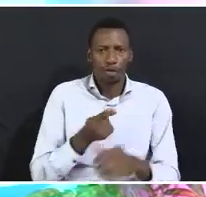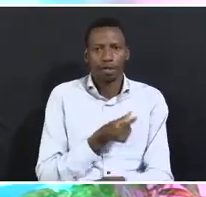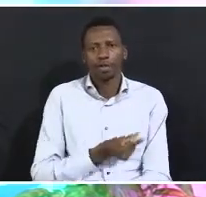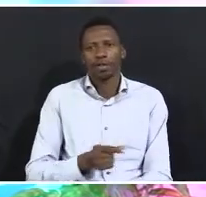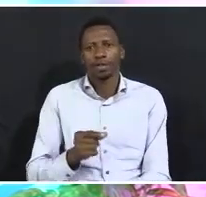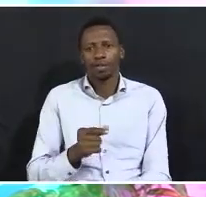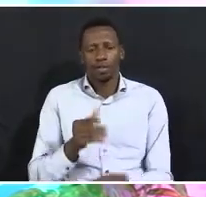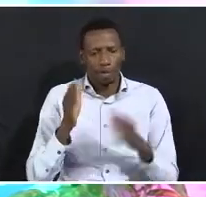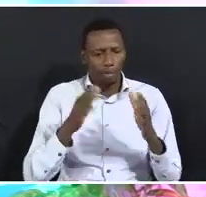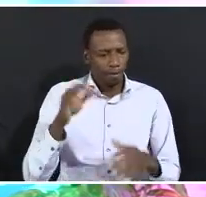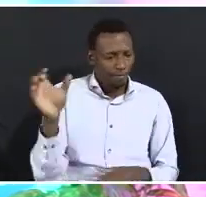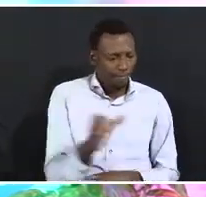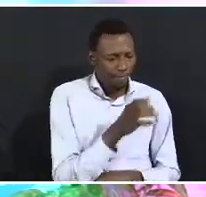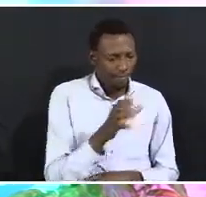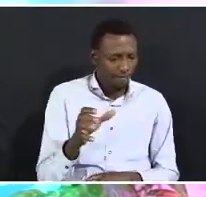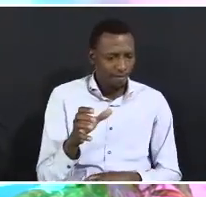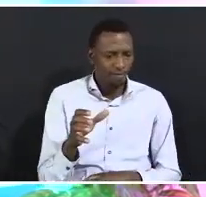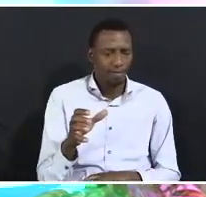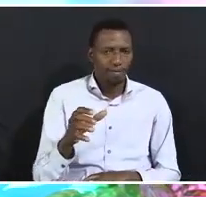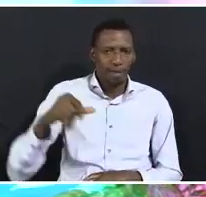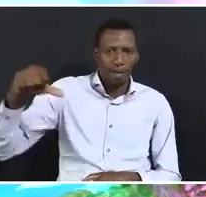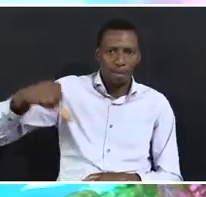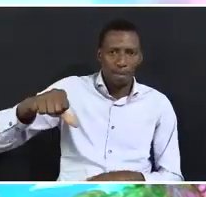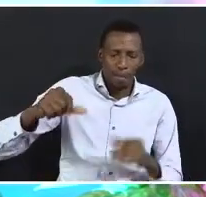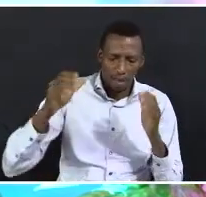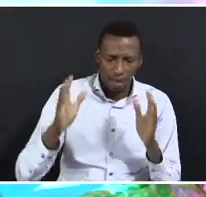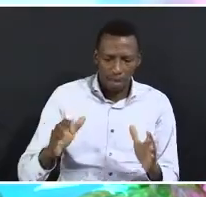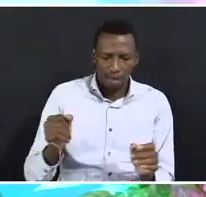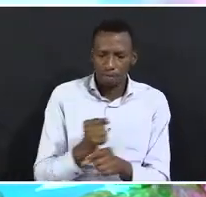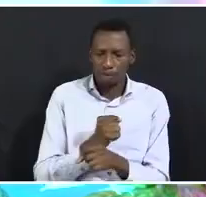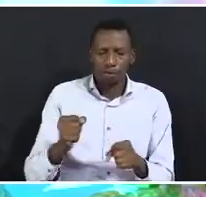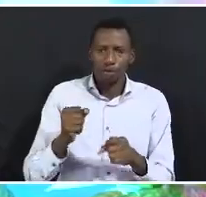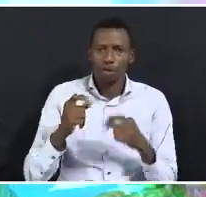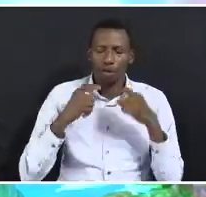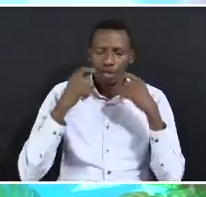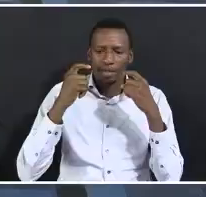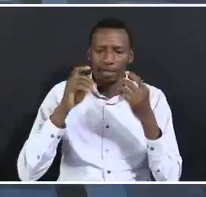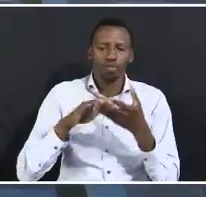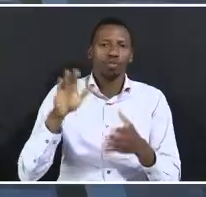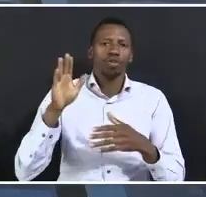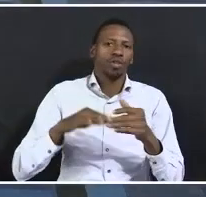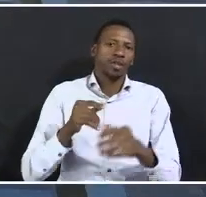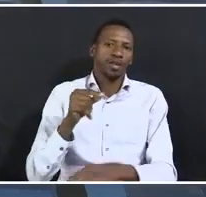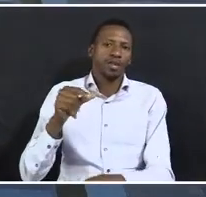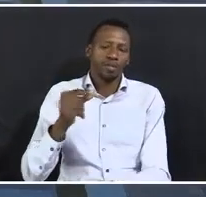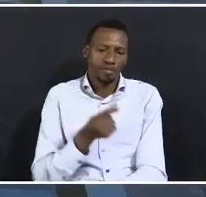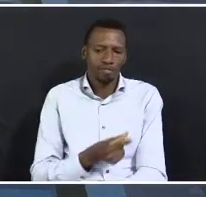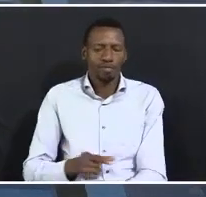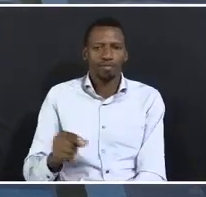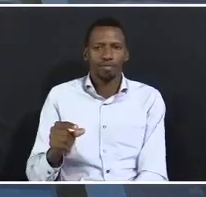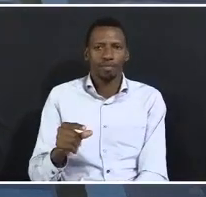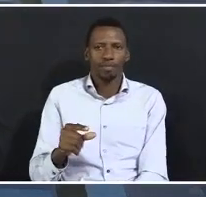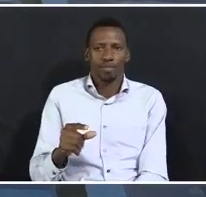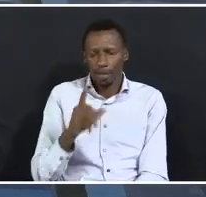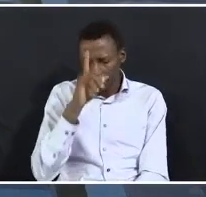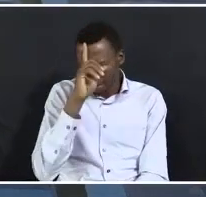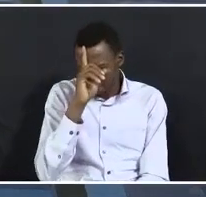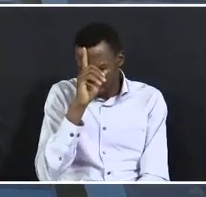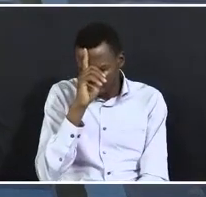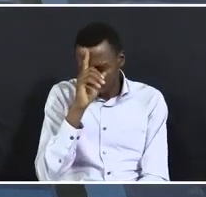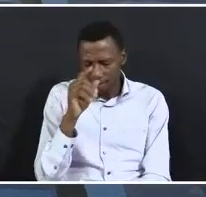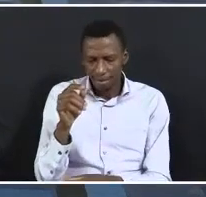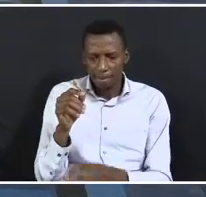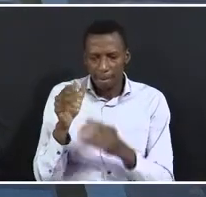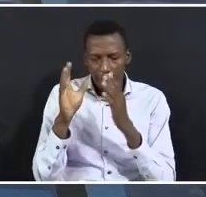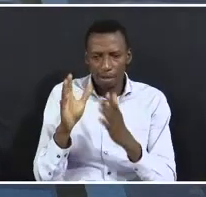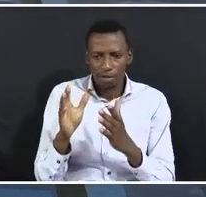cannot out-sin grace. An adulterer cannot out-sin grace. A serious fornicator cannot out-sin grace.